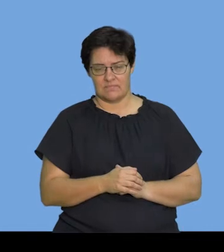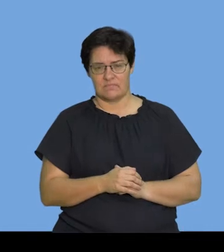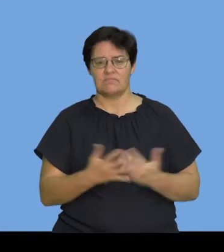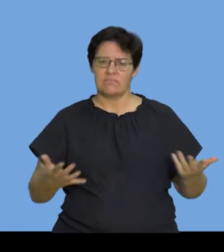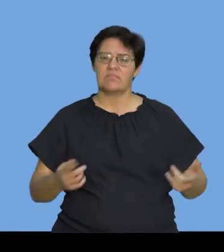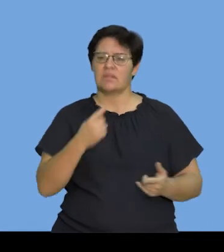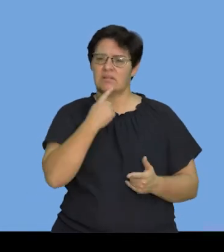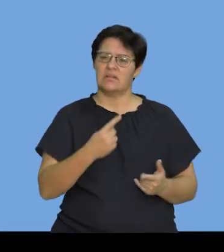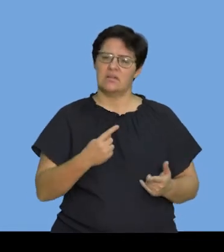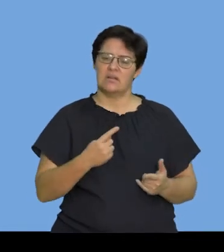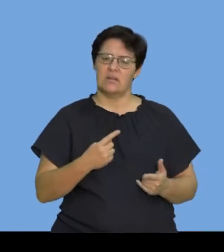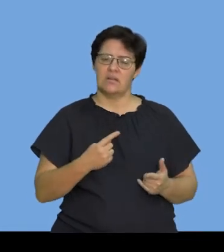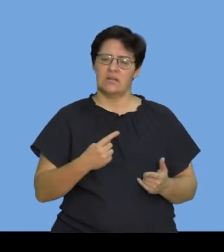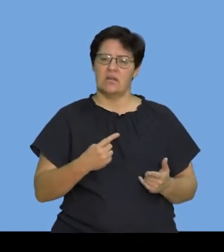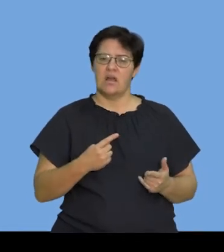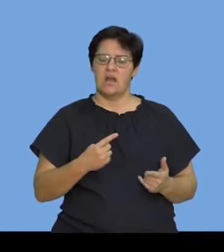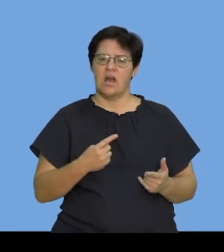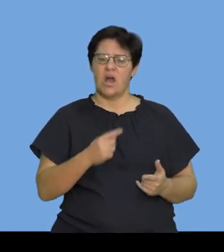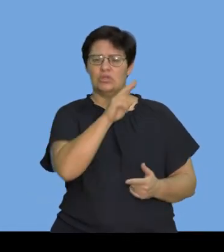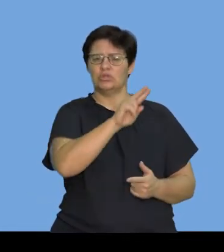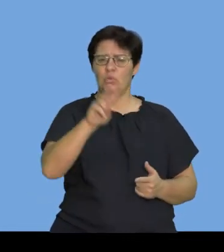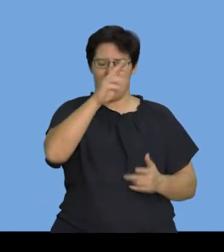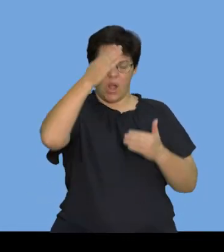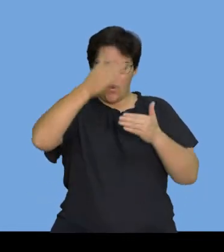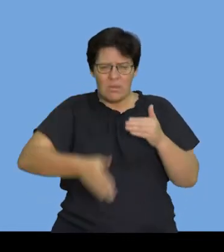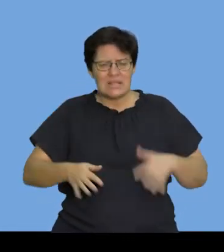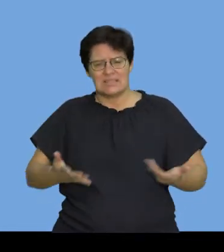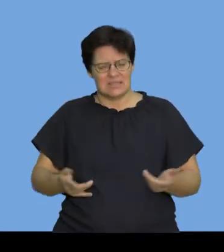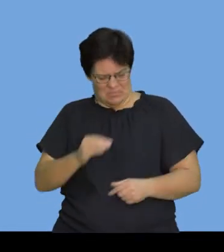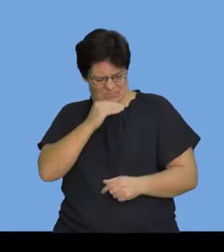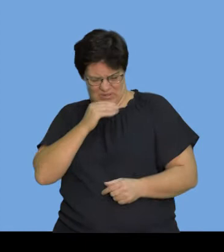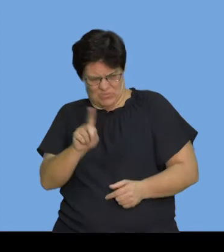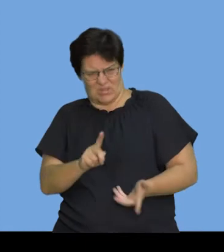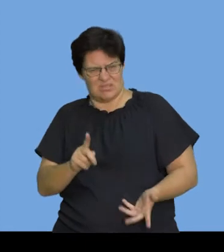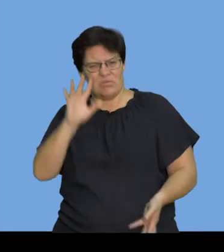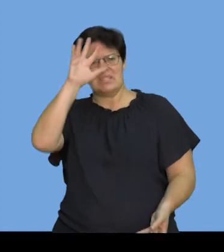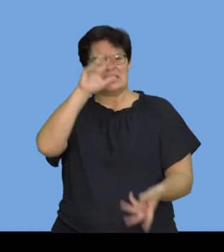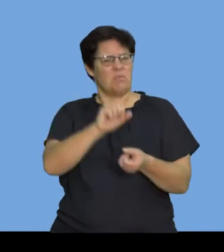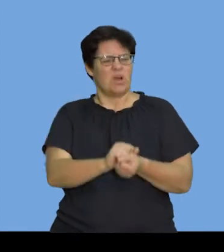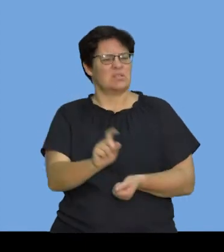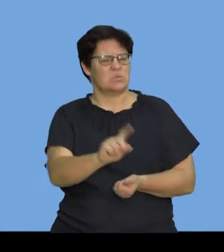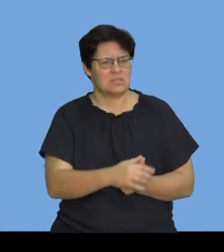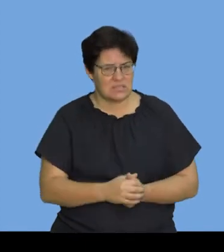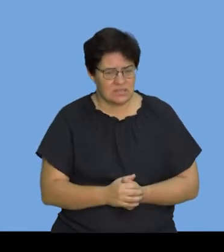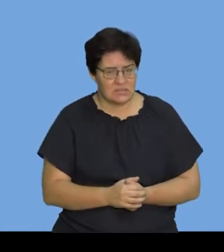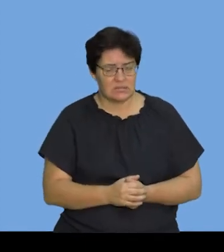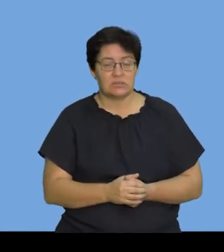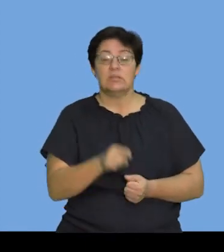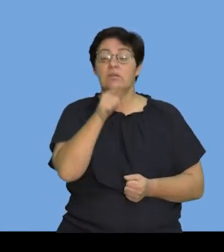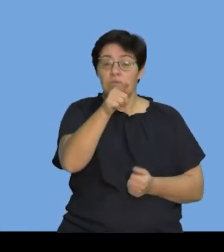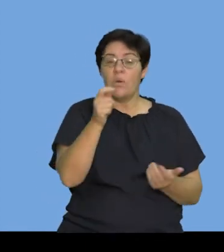about completing the square, to summarize what completing the square is all about, this is to write